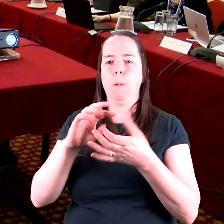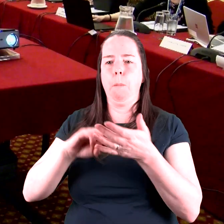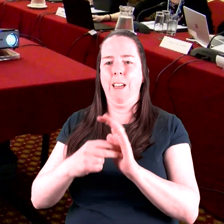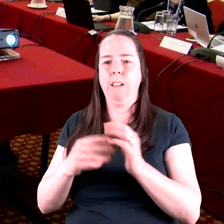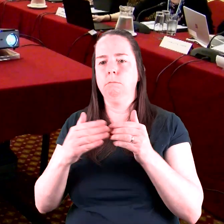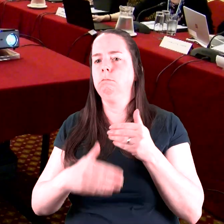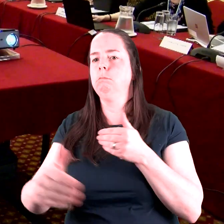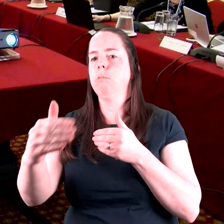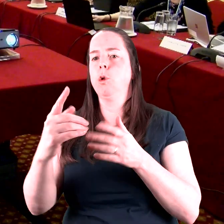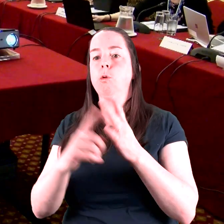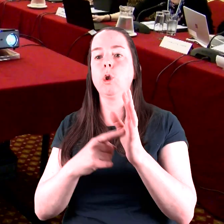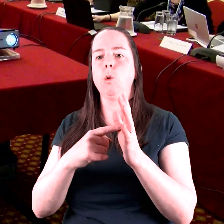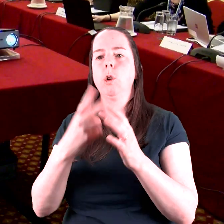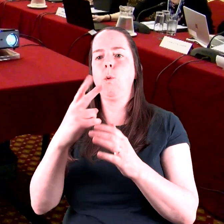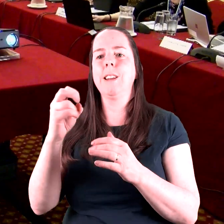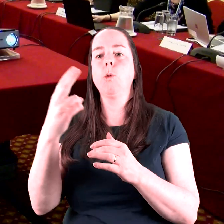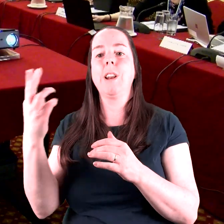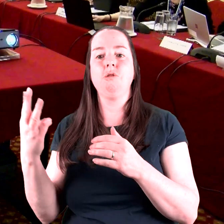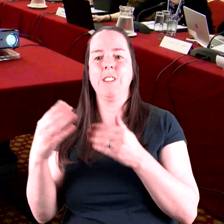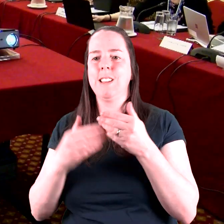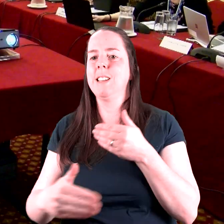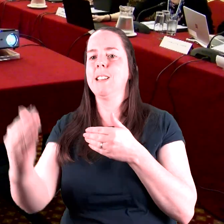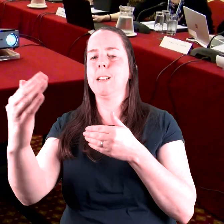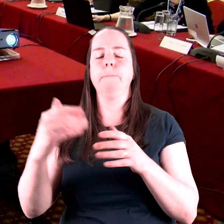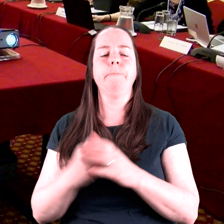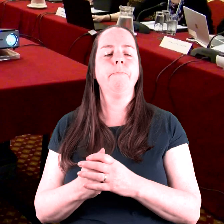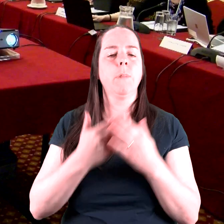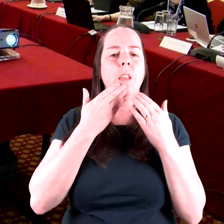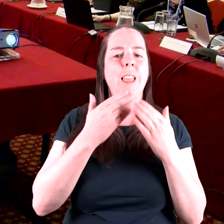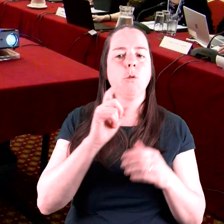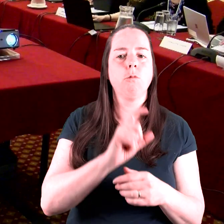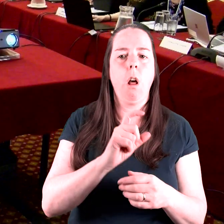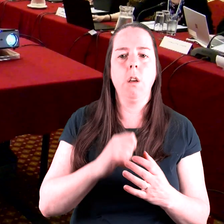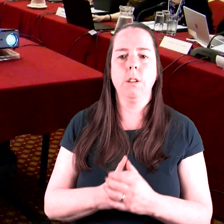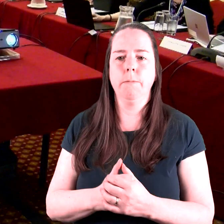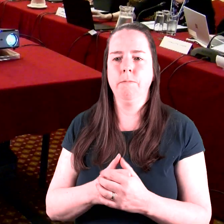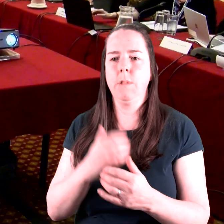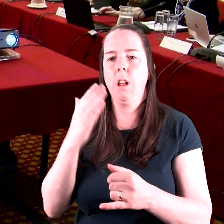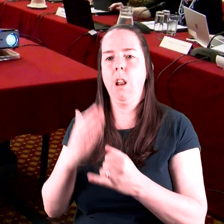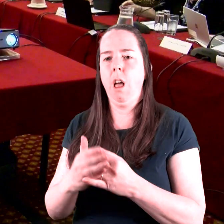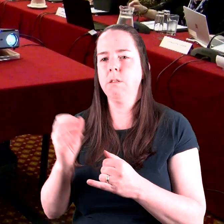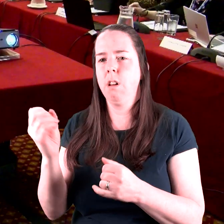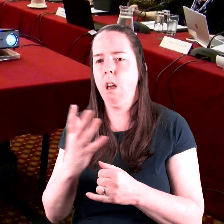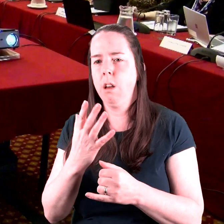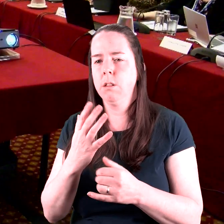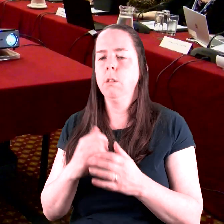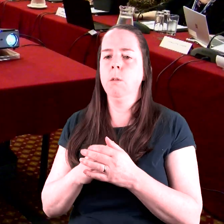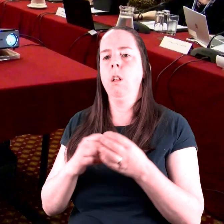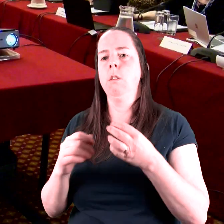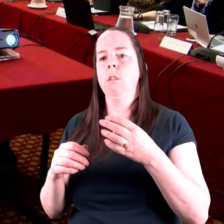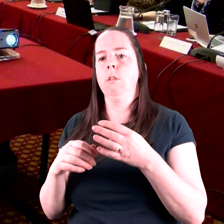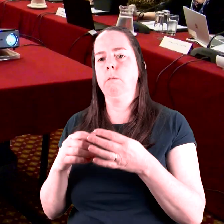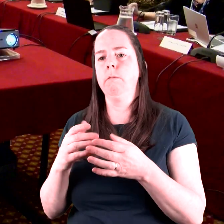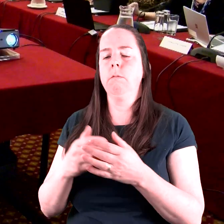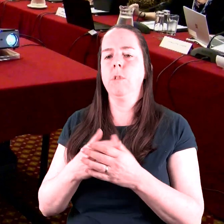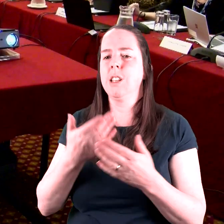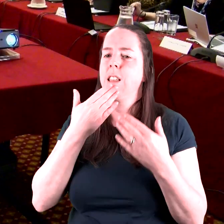engagement sort of going forward until June 2023. Thank you, Charlotte. This last slide, well, the